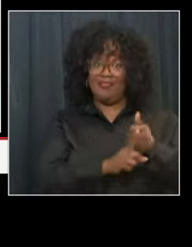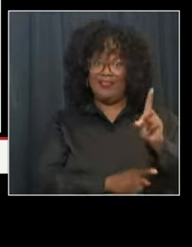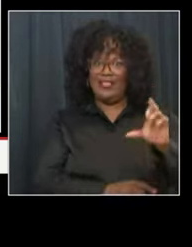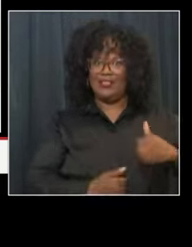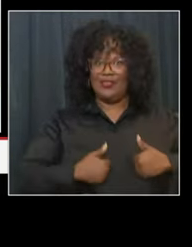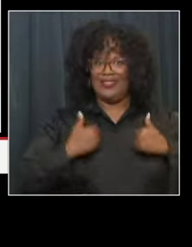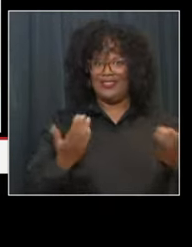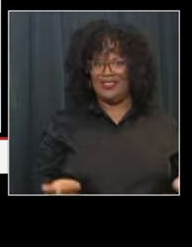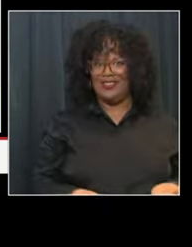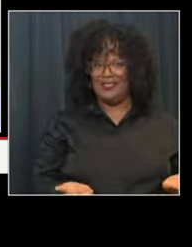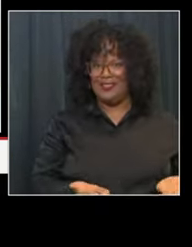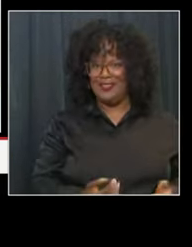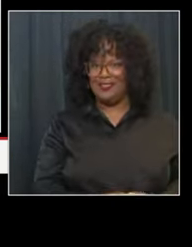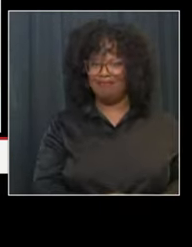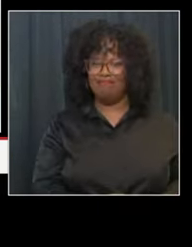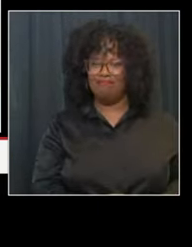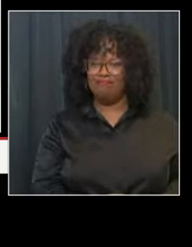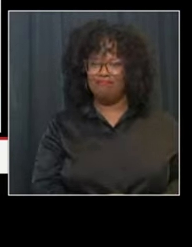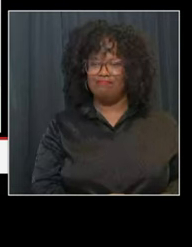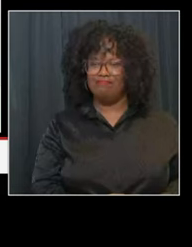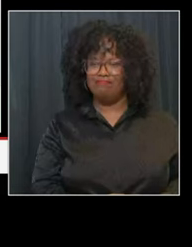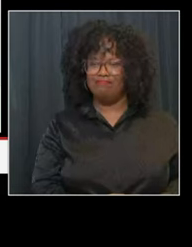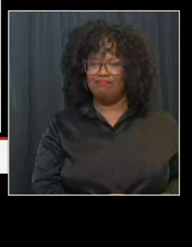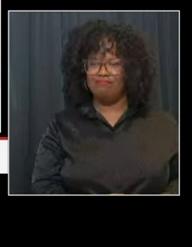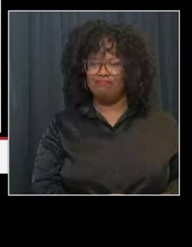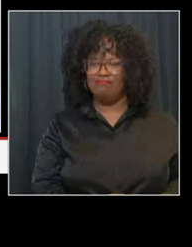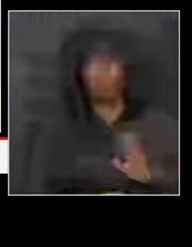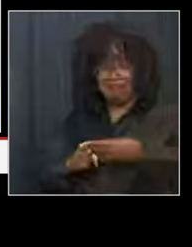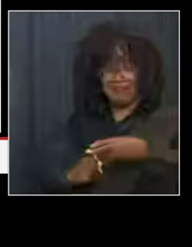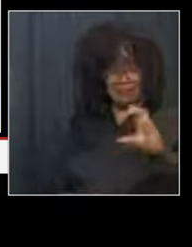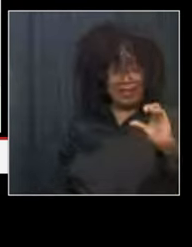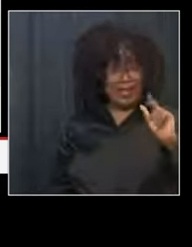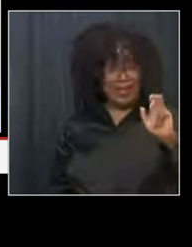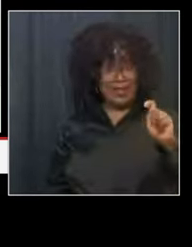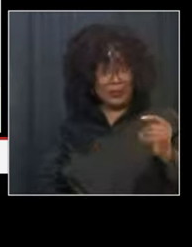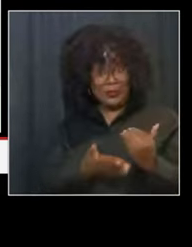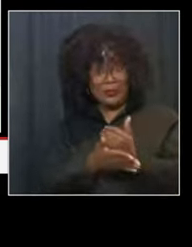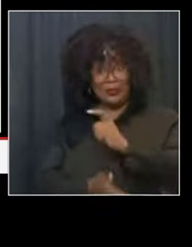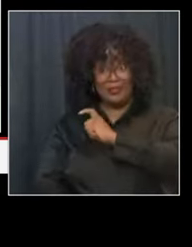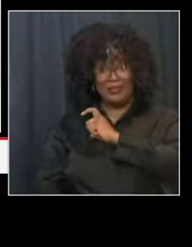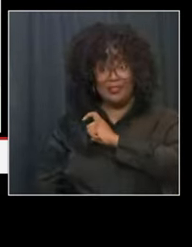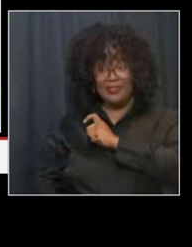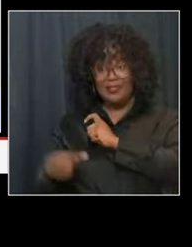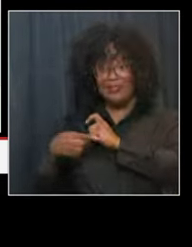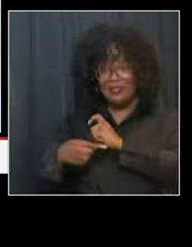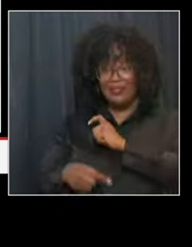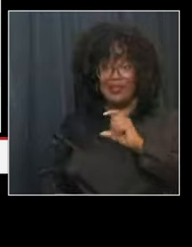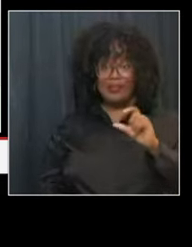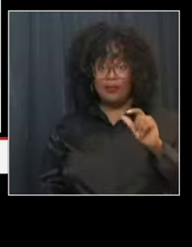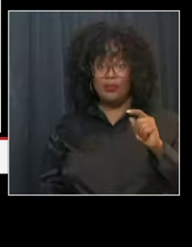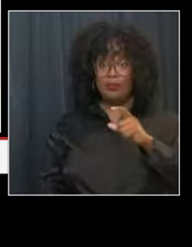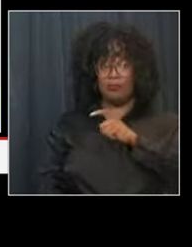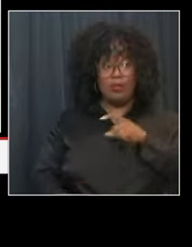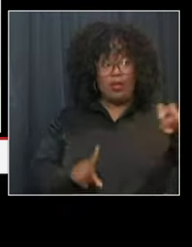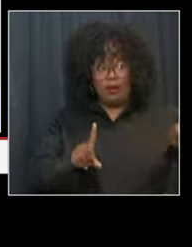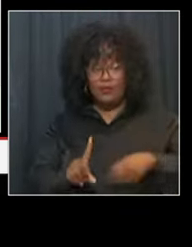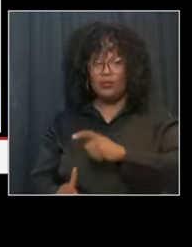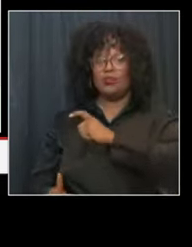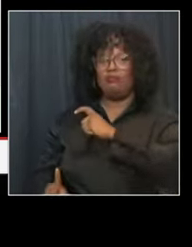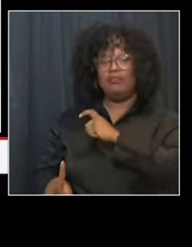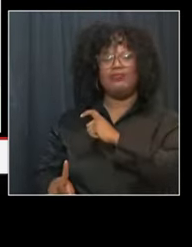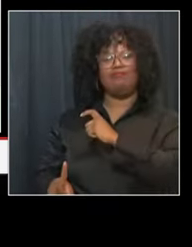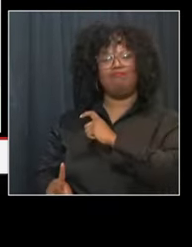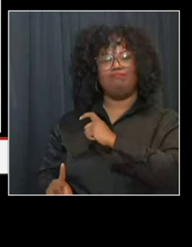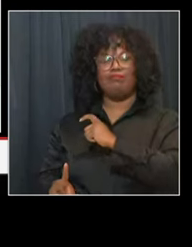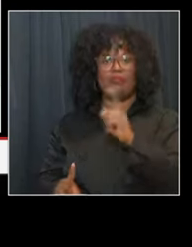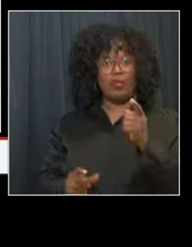And we mention that because our cadet conversions are one of the, truly one of our largest pipelines now into MPD,